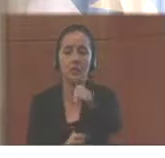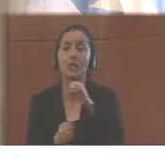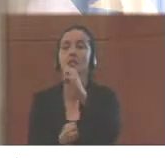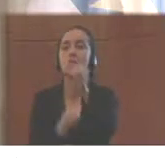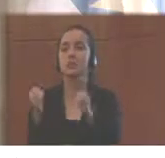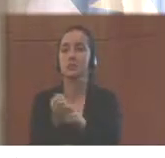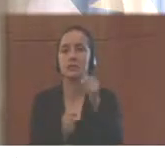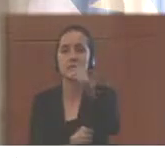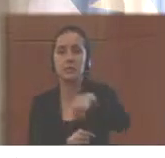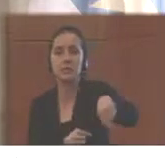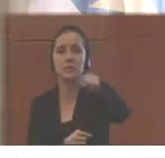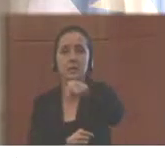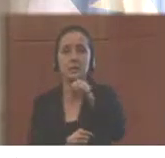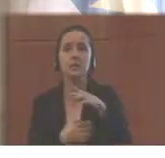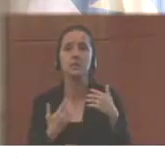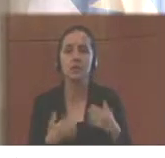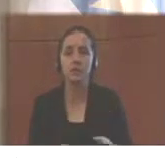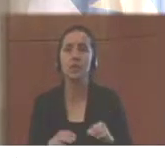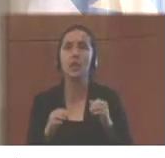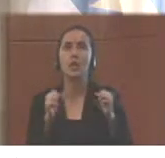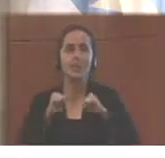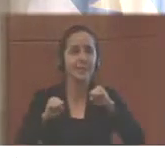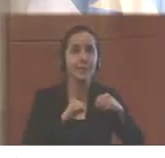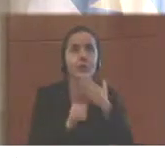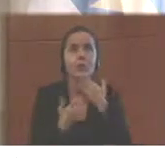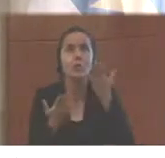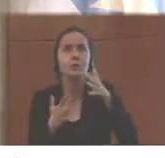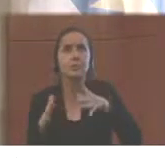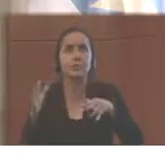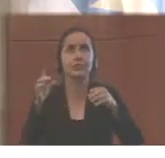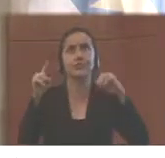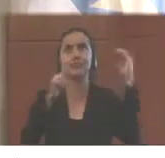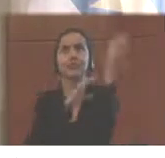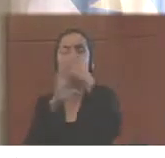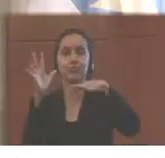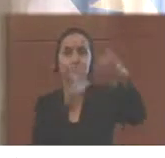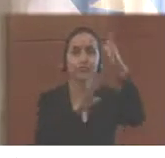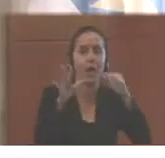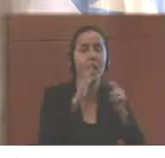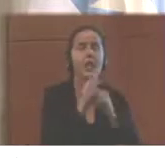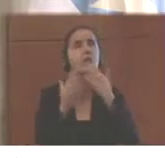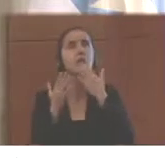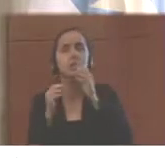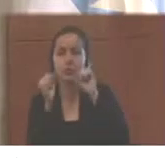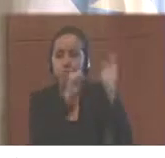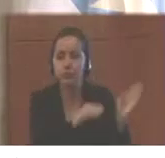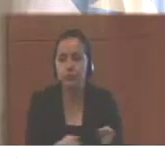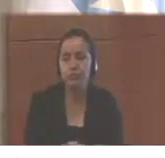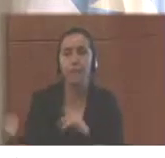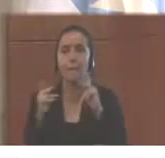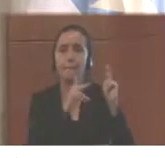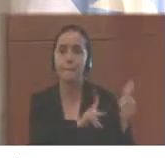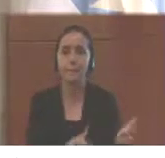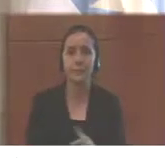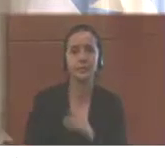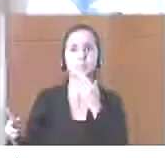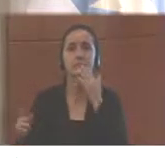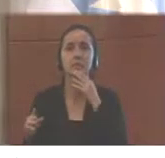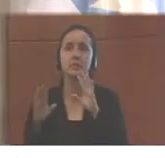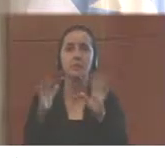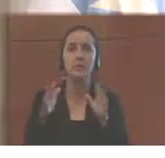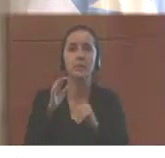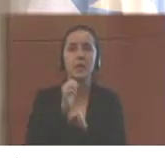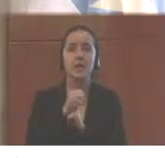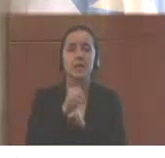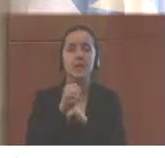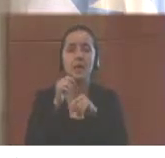key stakeholders with a special reference to the scientists in the country, the insurance agencies, as well as our special